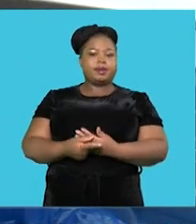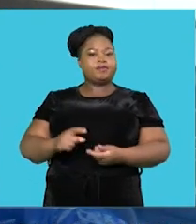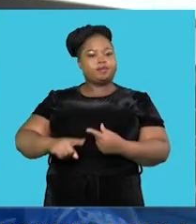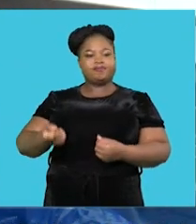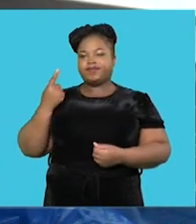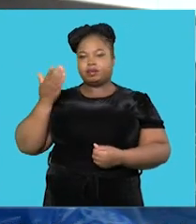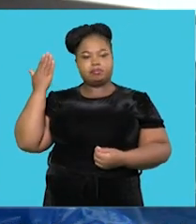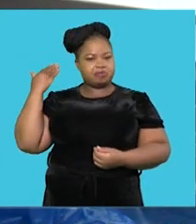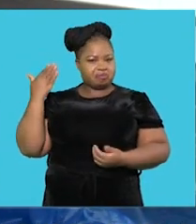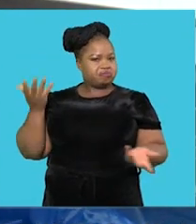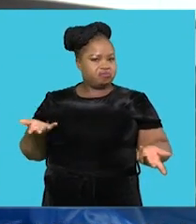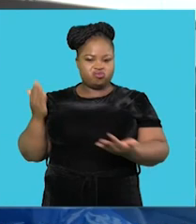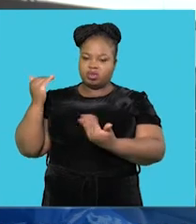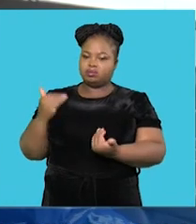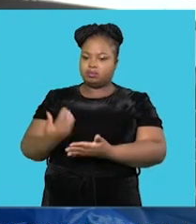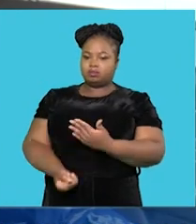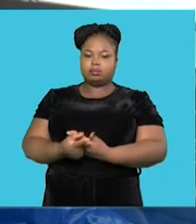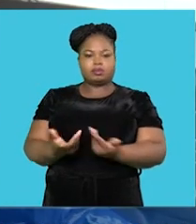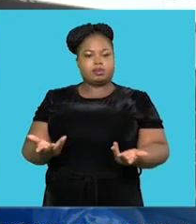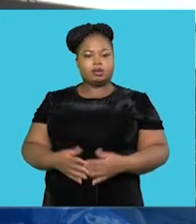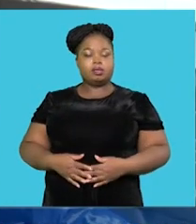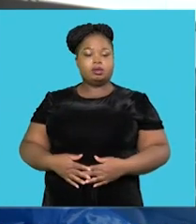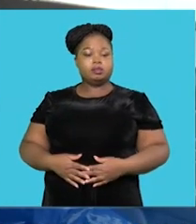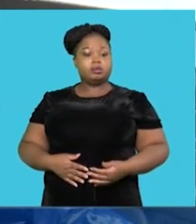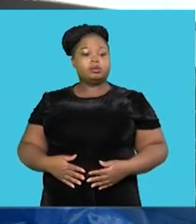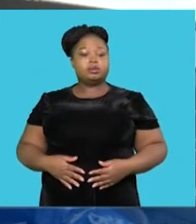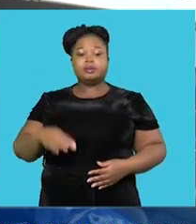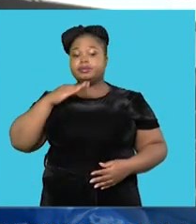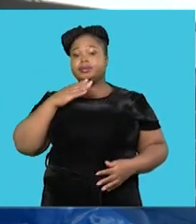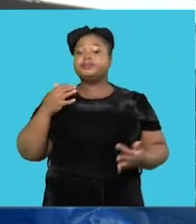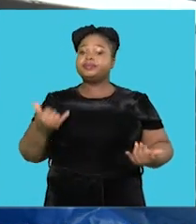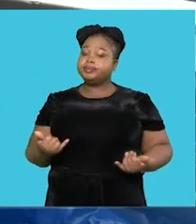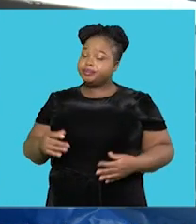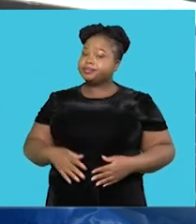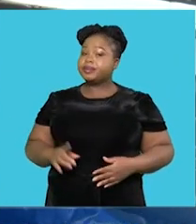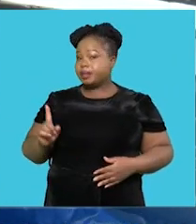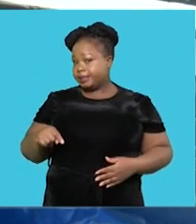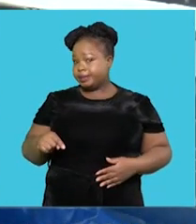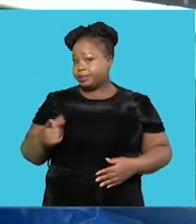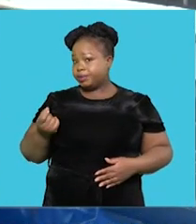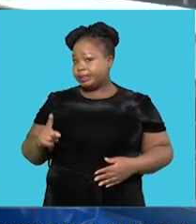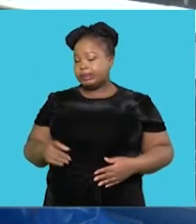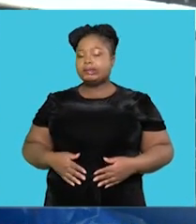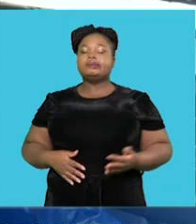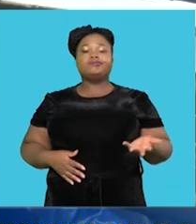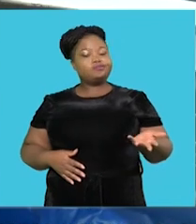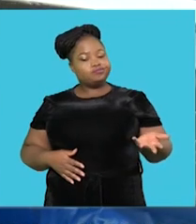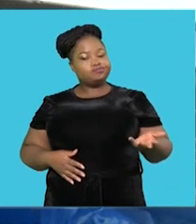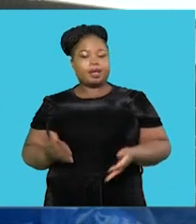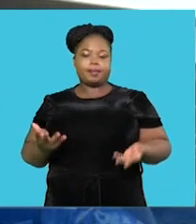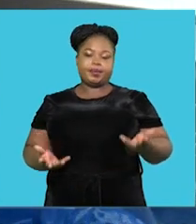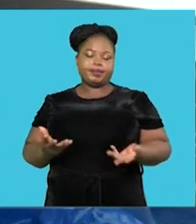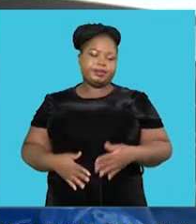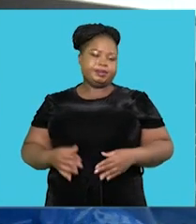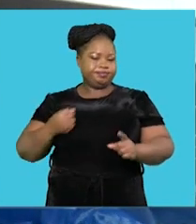Lokho besik-expectile. So kushuthi kumele ke bayimisele ukuthi kusozoba nako okunye ukuthi kuphinde